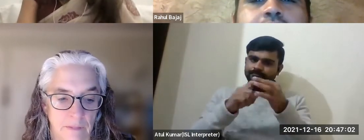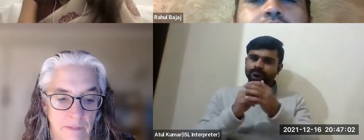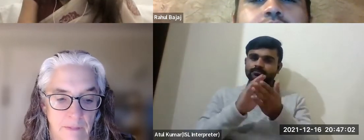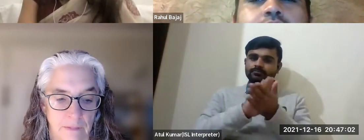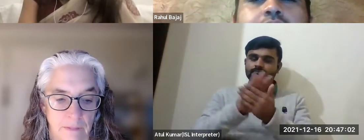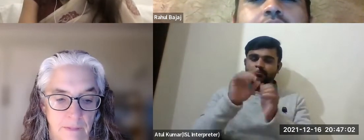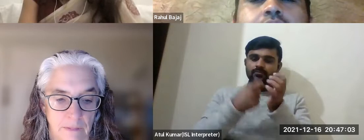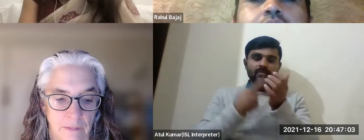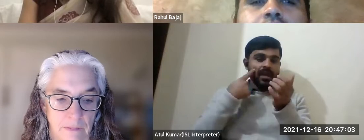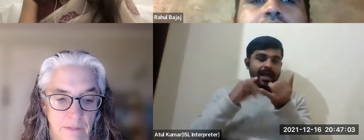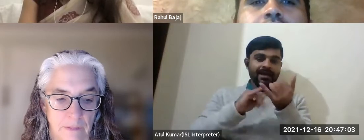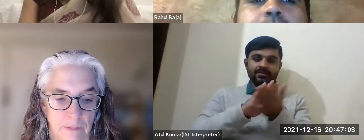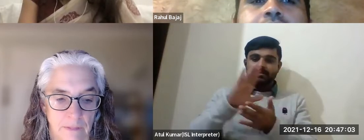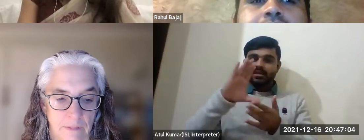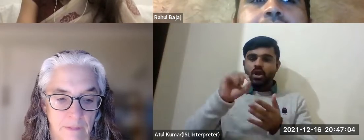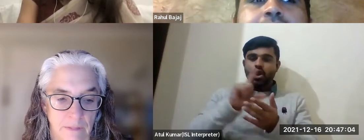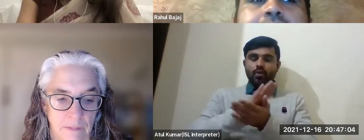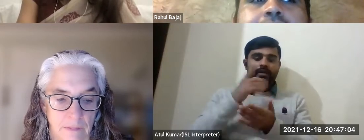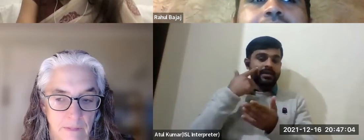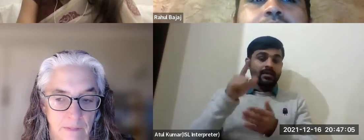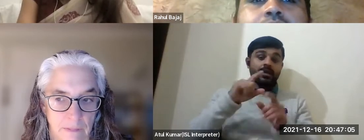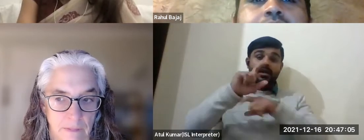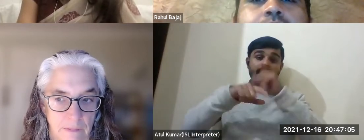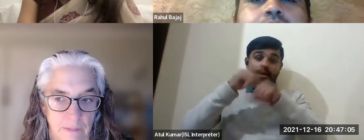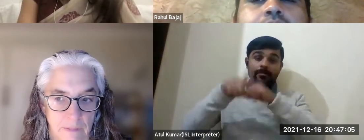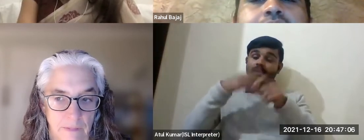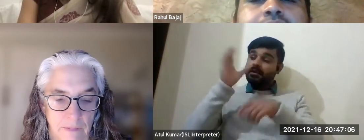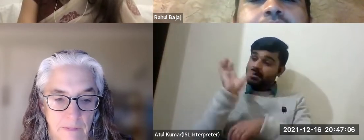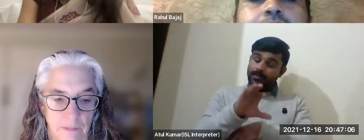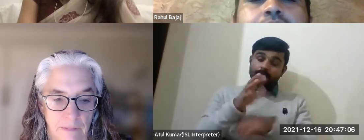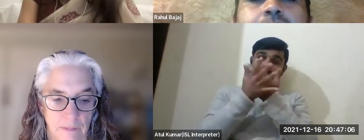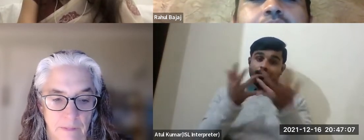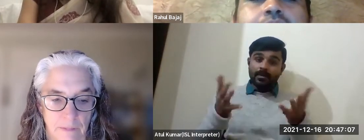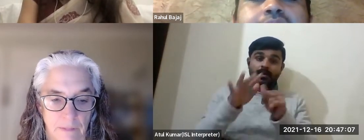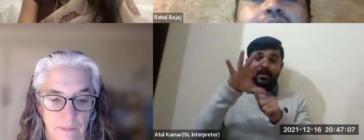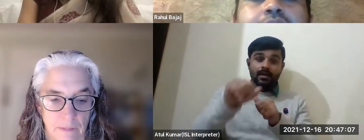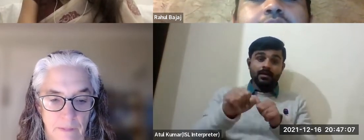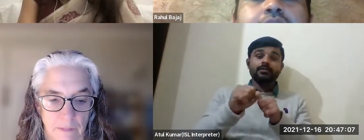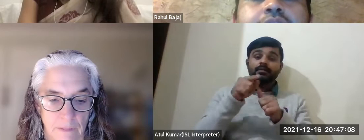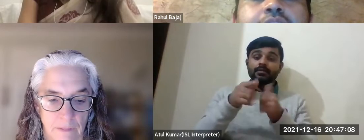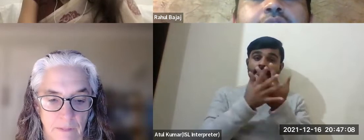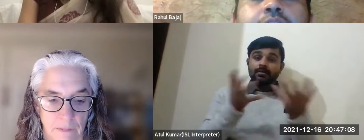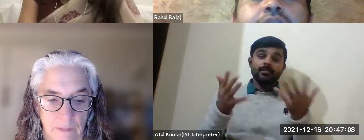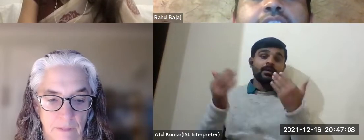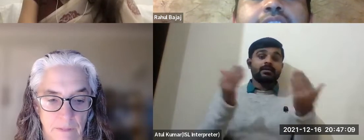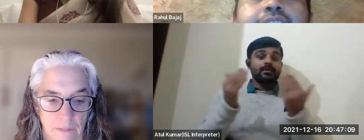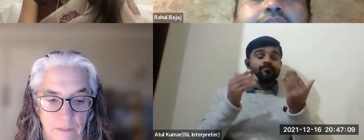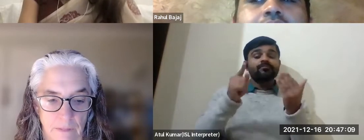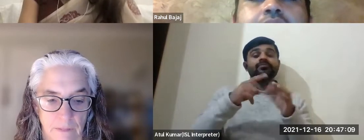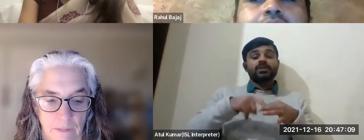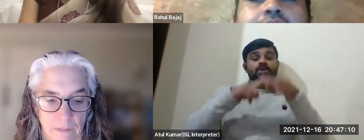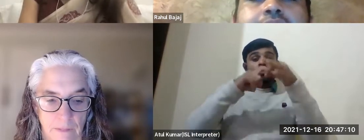Harshit Loya, which is whether when companies make investments in product accessibility products and services, whether that